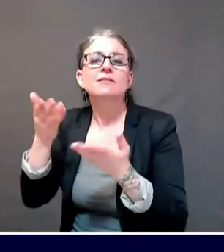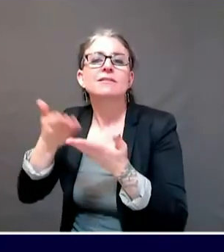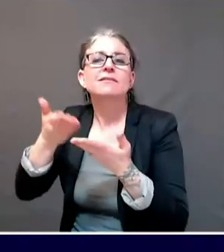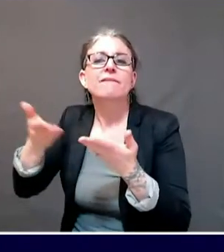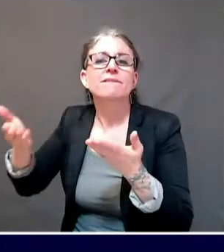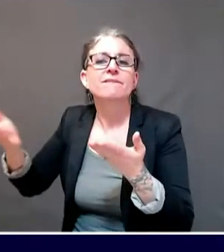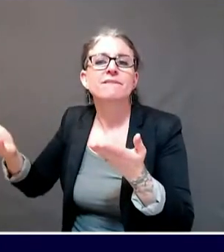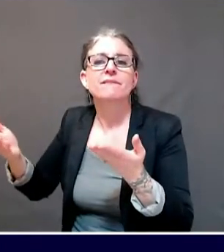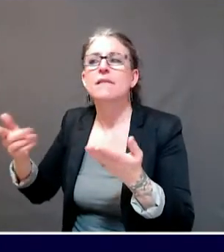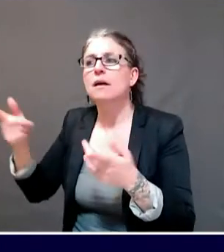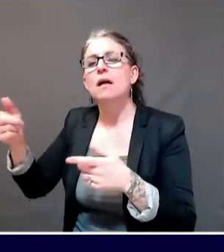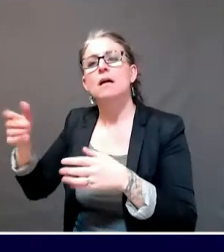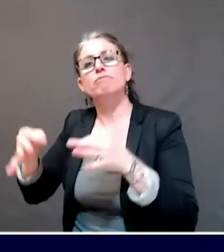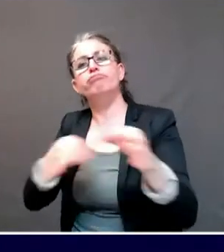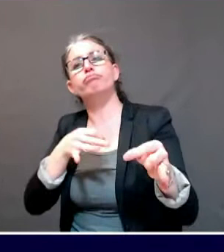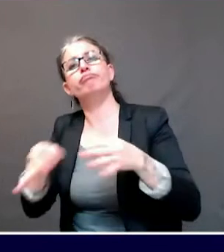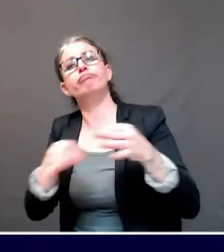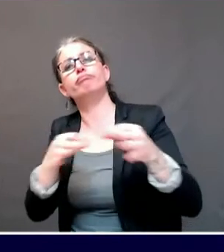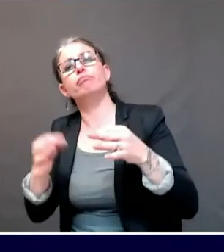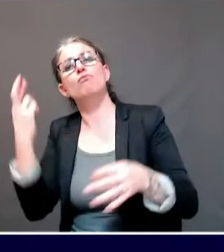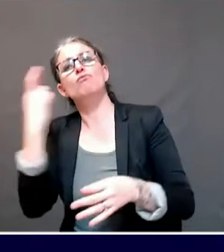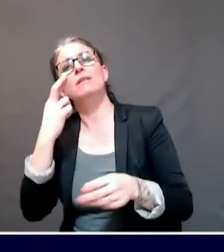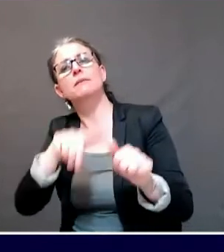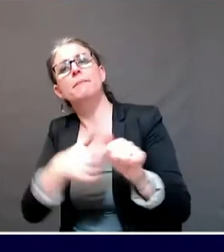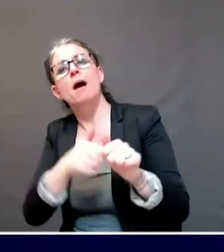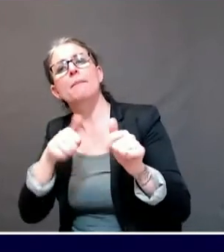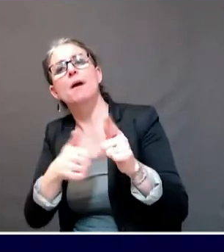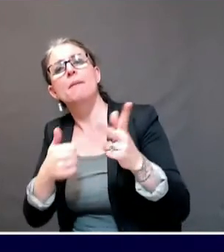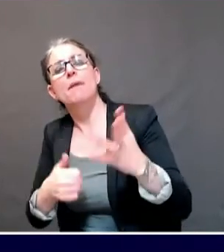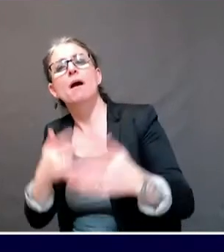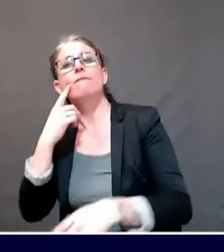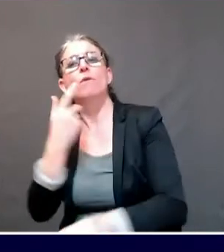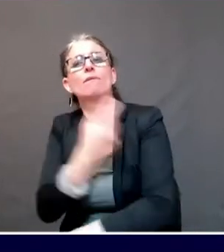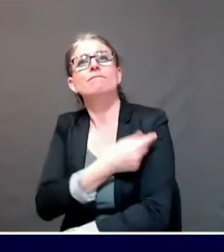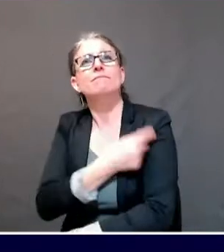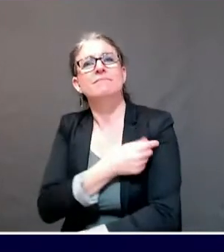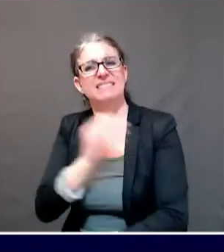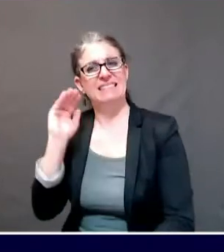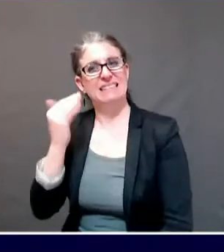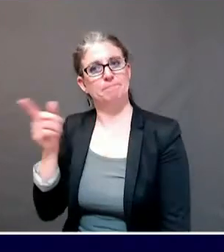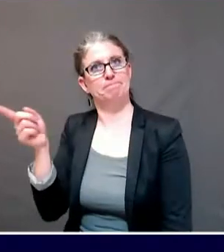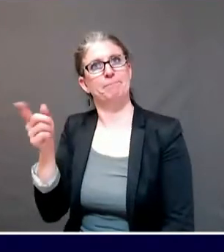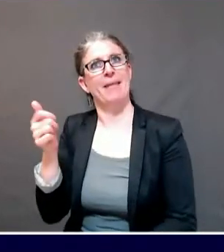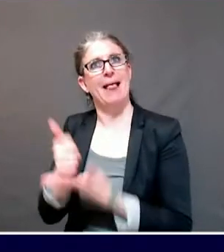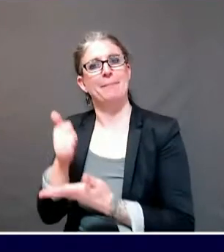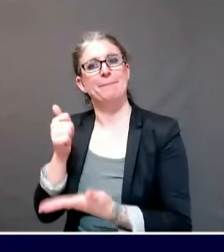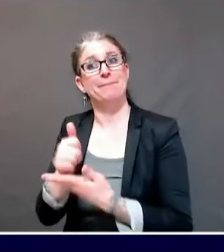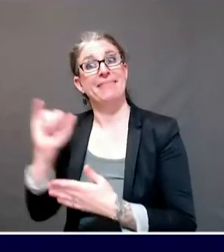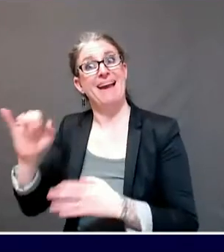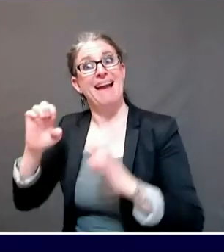reasons why uptake rates among healthcare providers in Maine have been very strong.